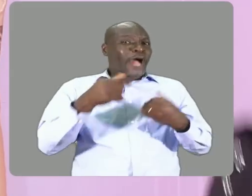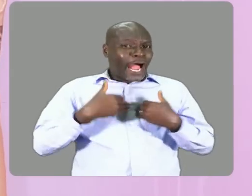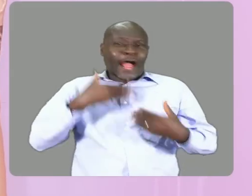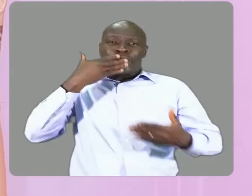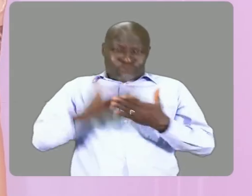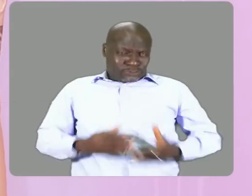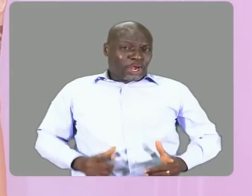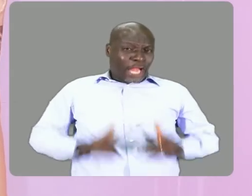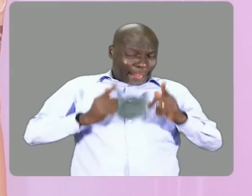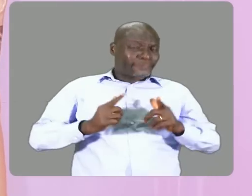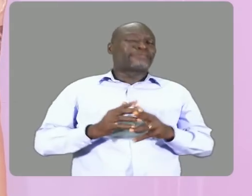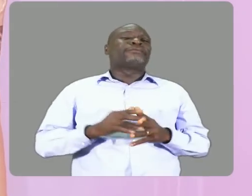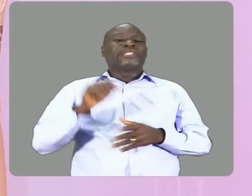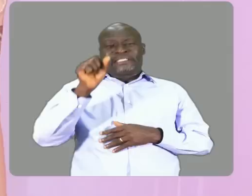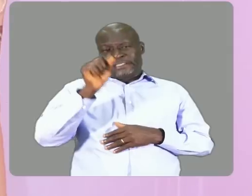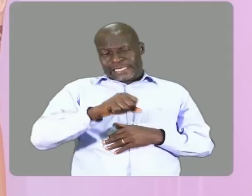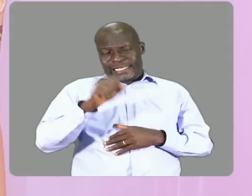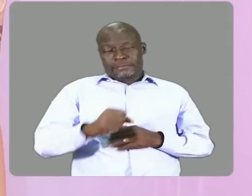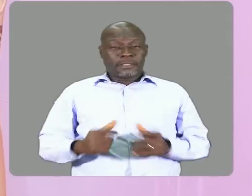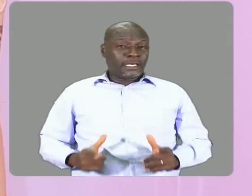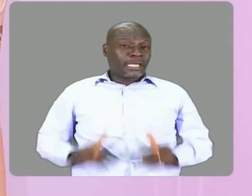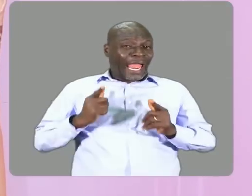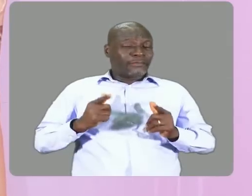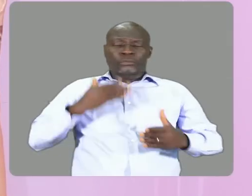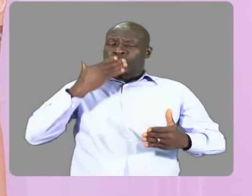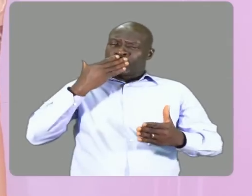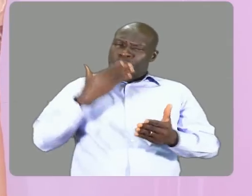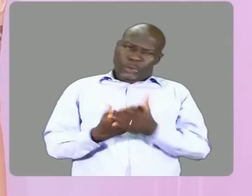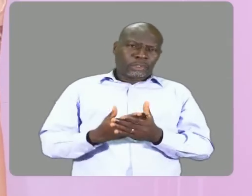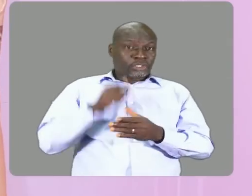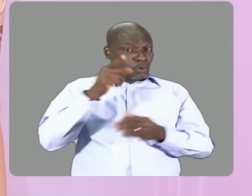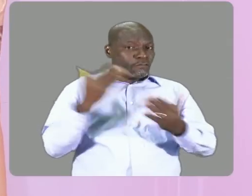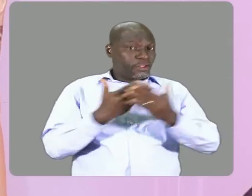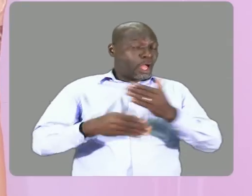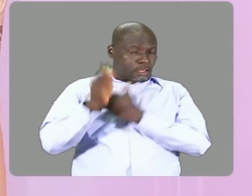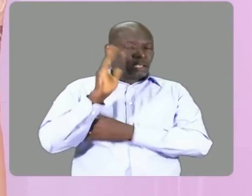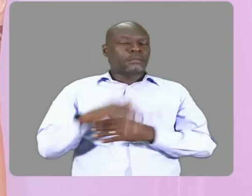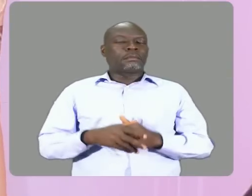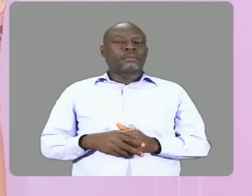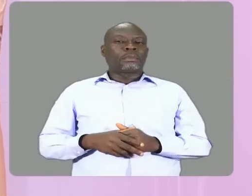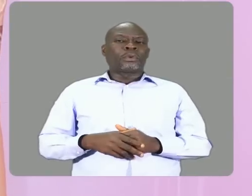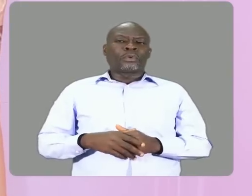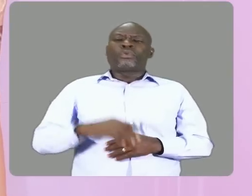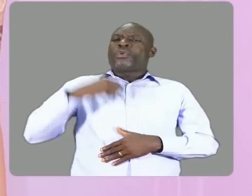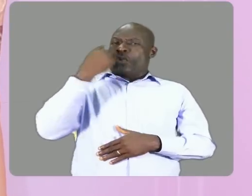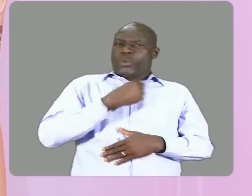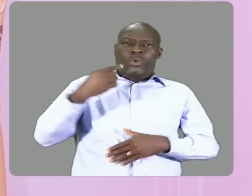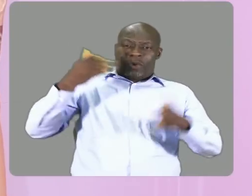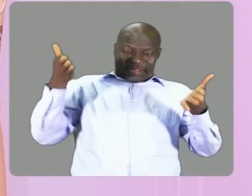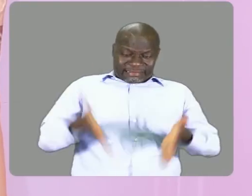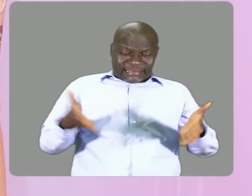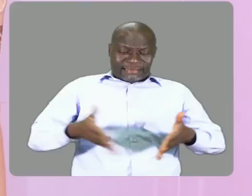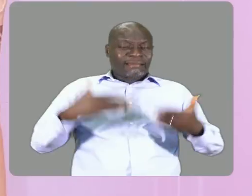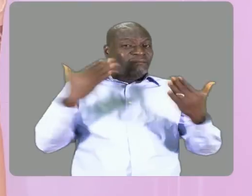na usuro nyame a ade enkwa ana brewo obi biara owo nyame suro ewa asasi so